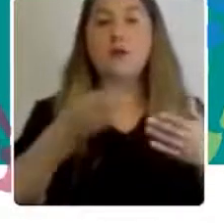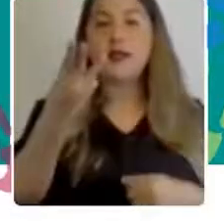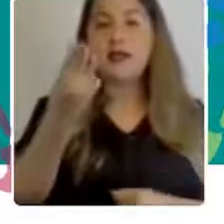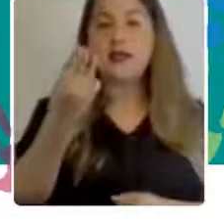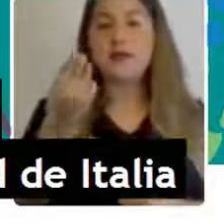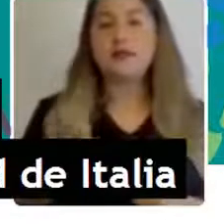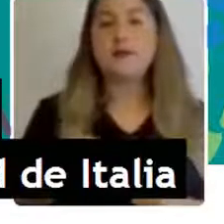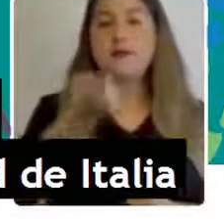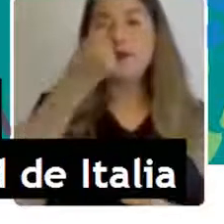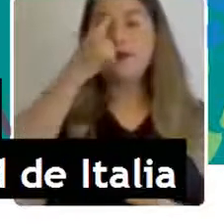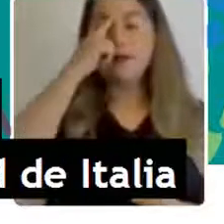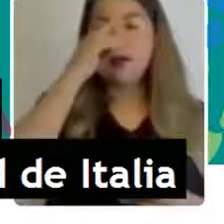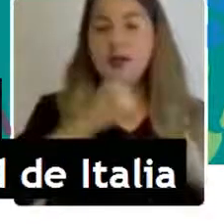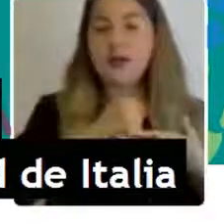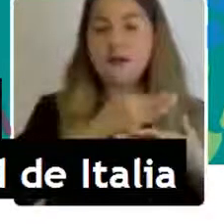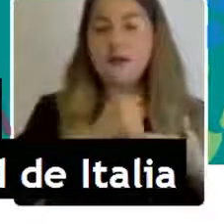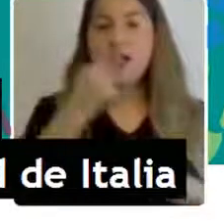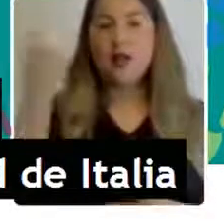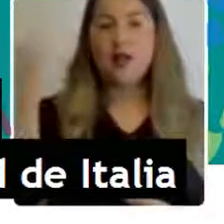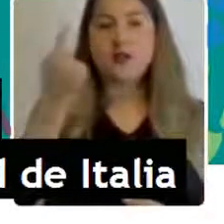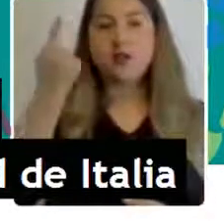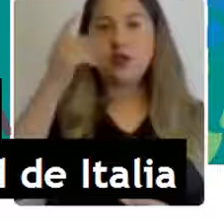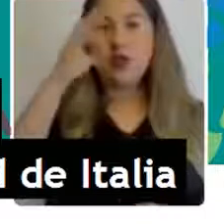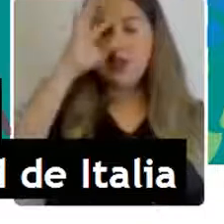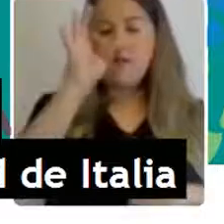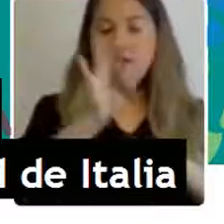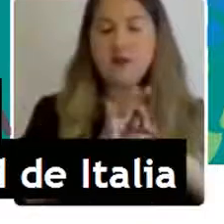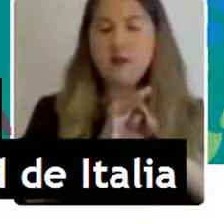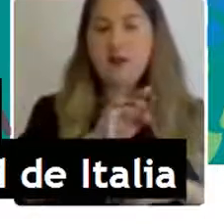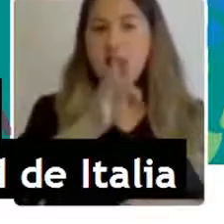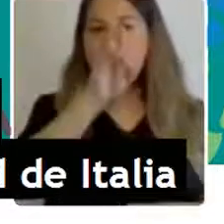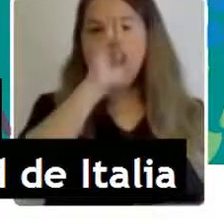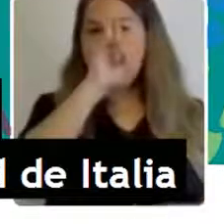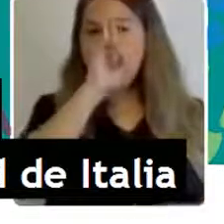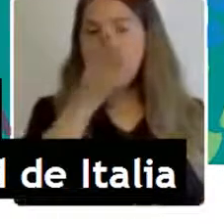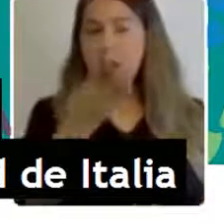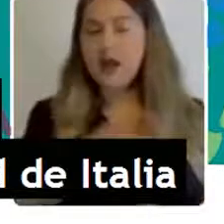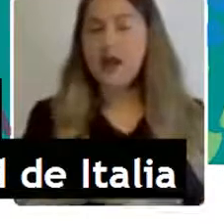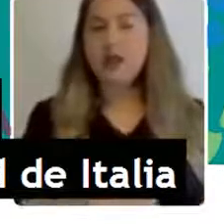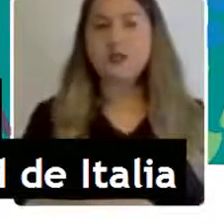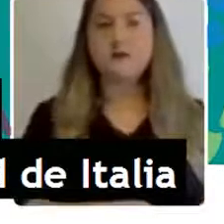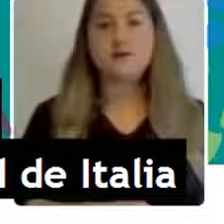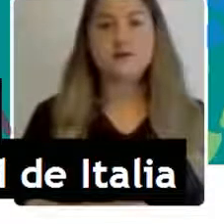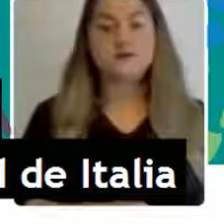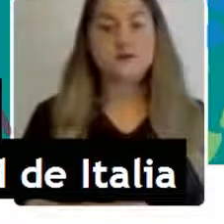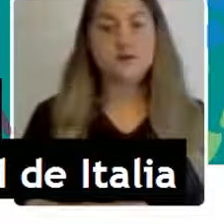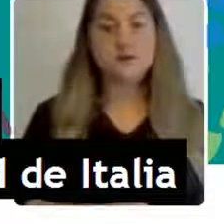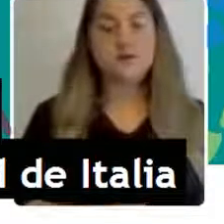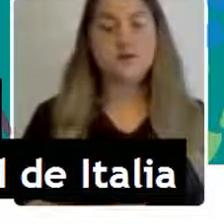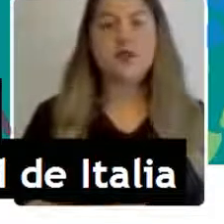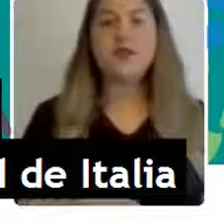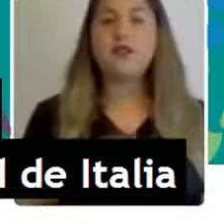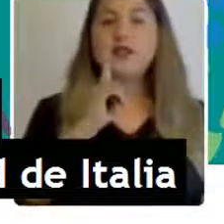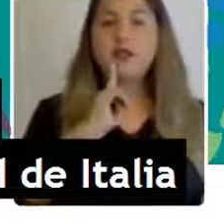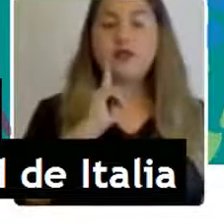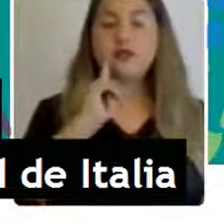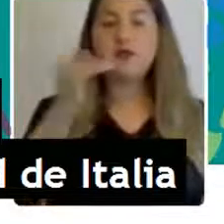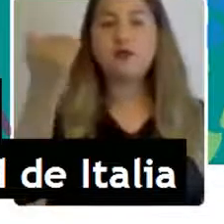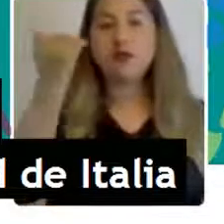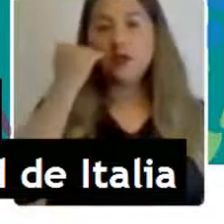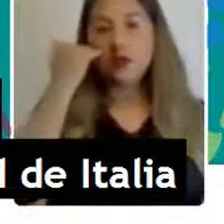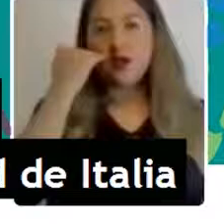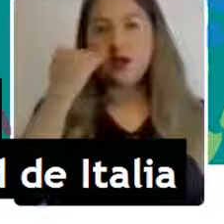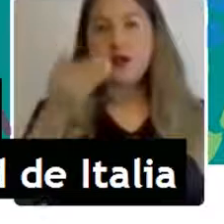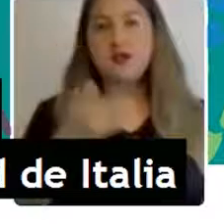one. So altogether, we have almost 3,000 rare diseases, which are recognized by the